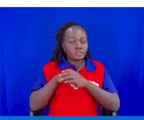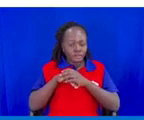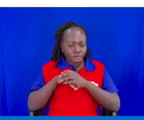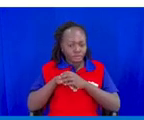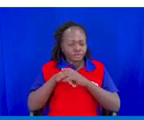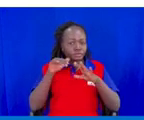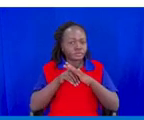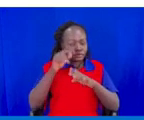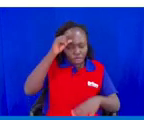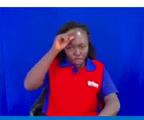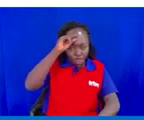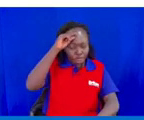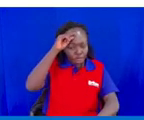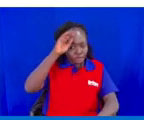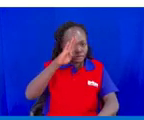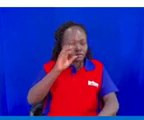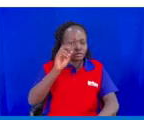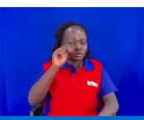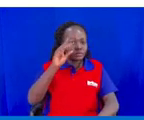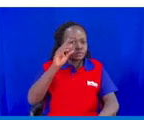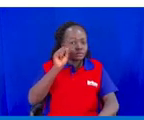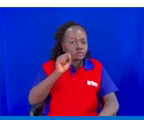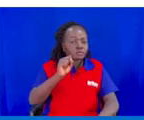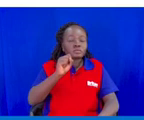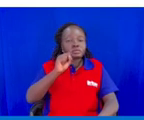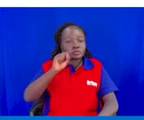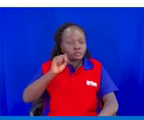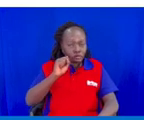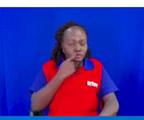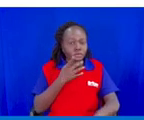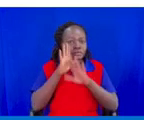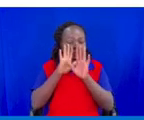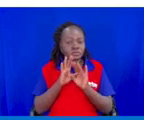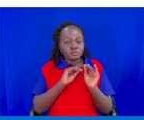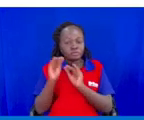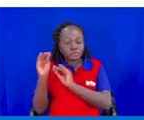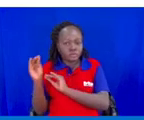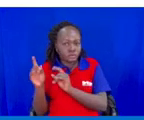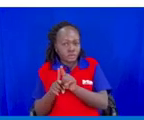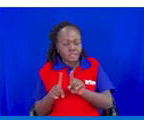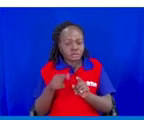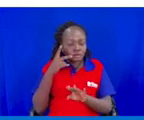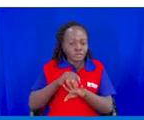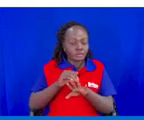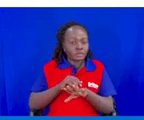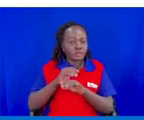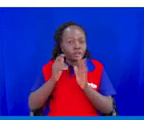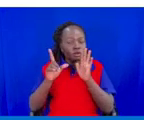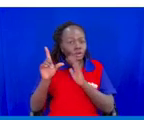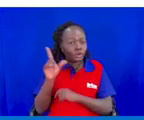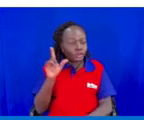in government bonds. So the key movement, if you look at the asset allocation,